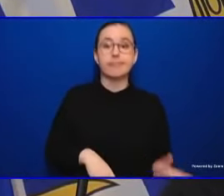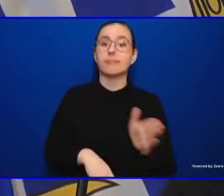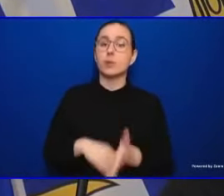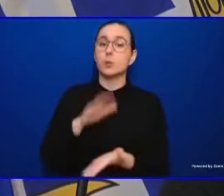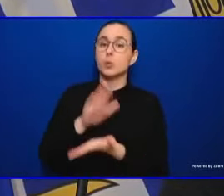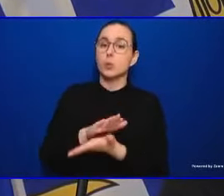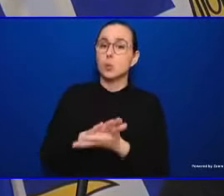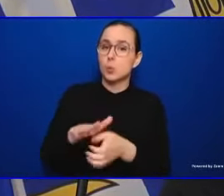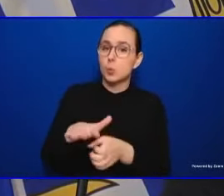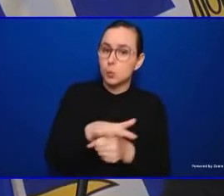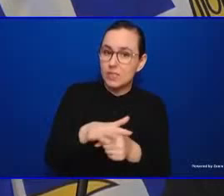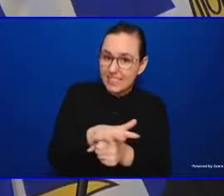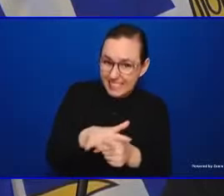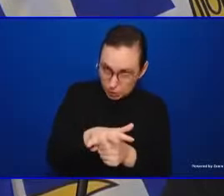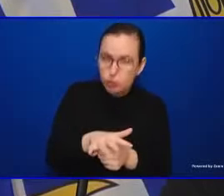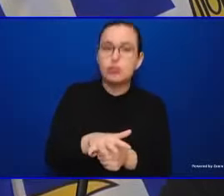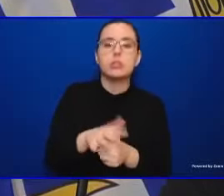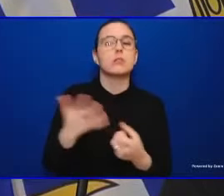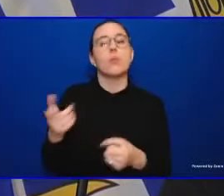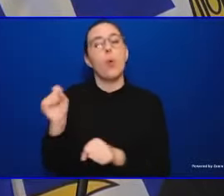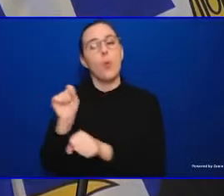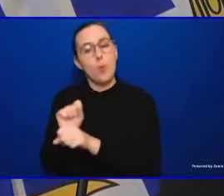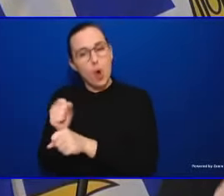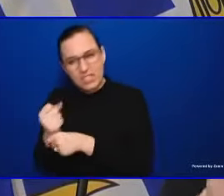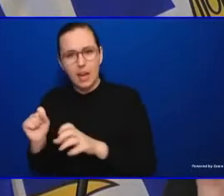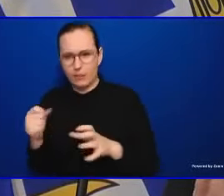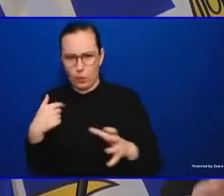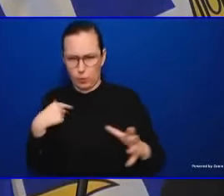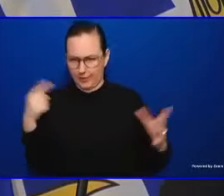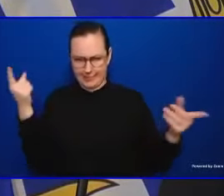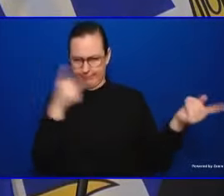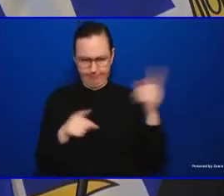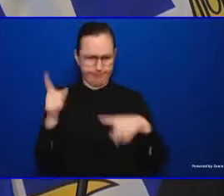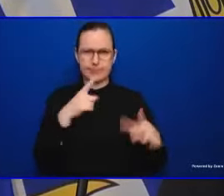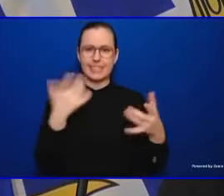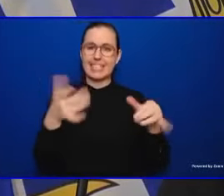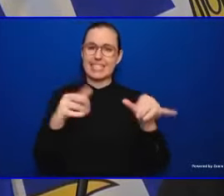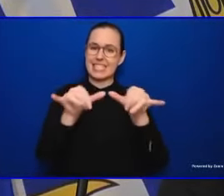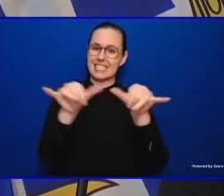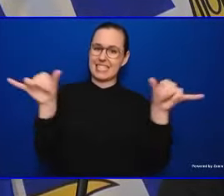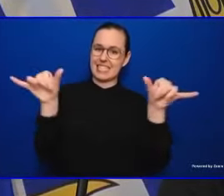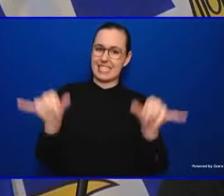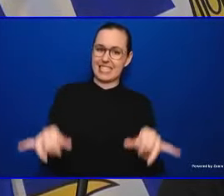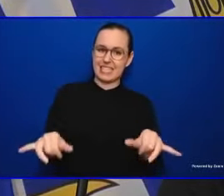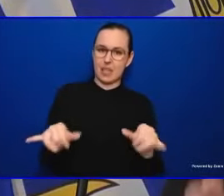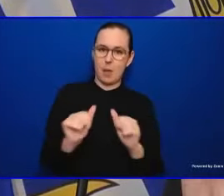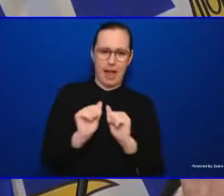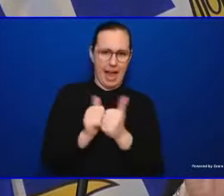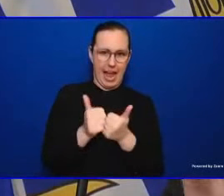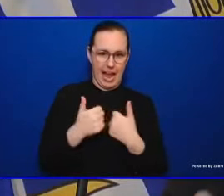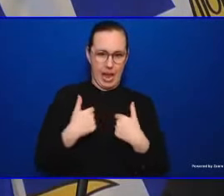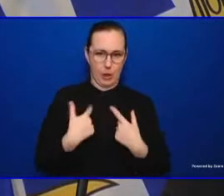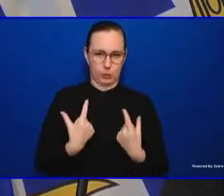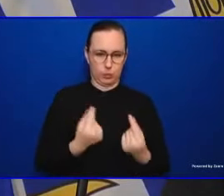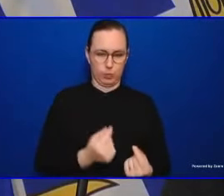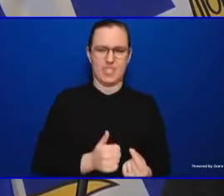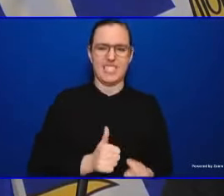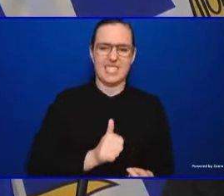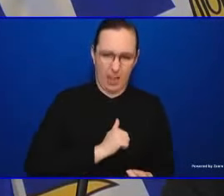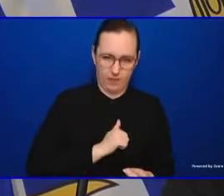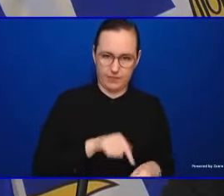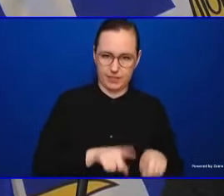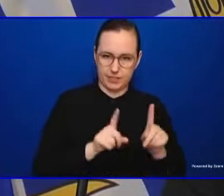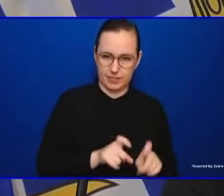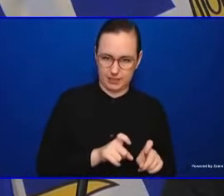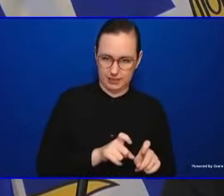and the protocols for self-testing. It's our expectation, subject to more of these at-home